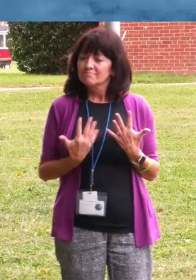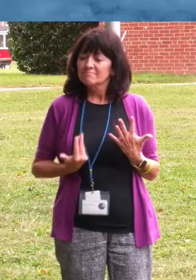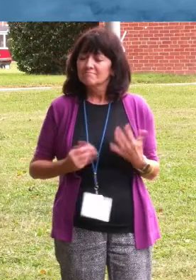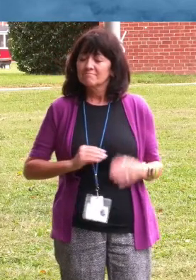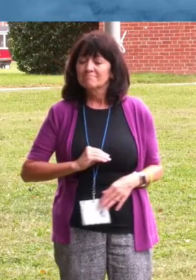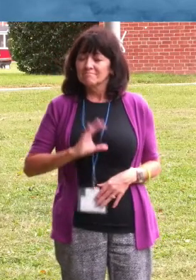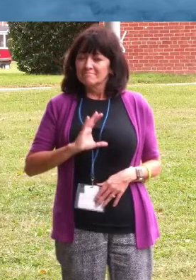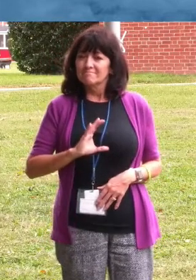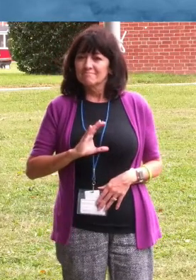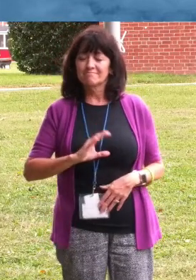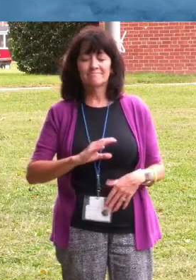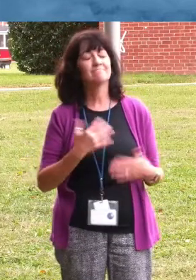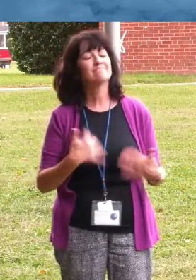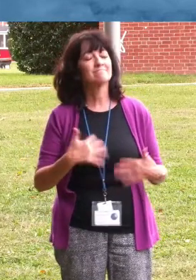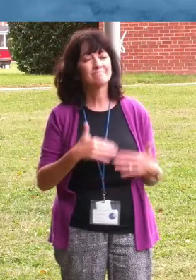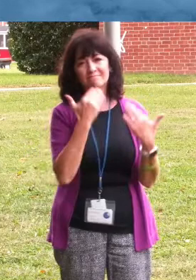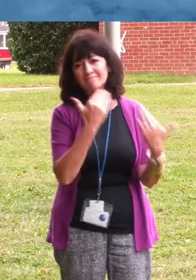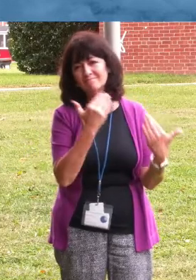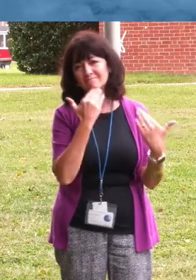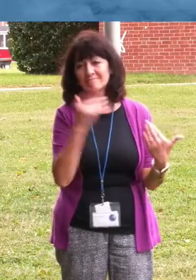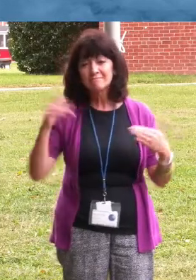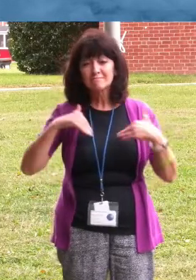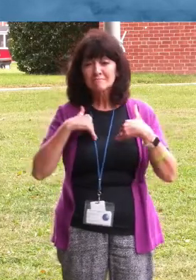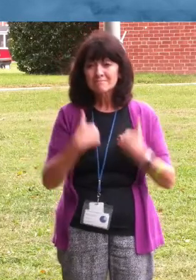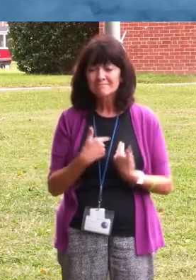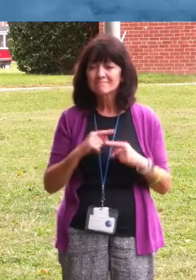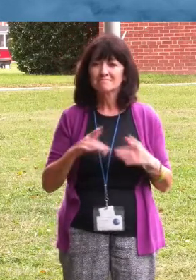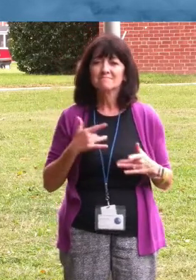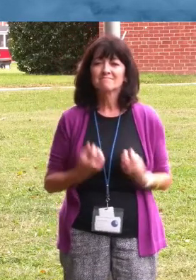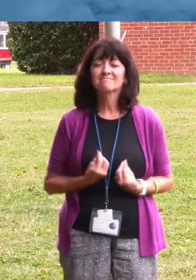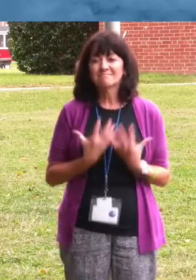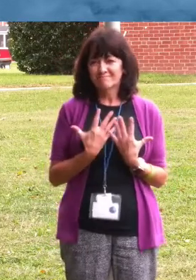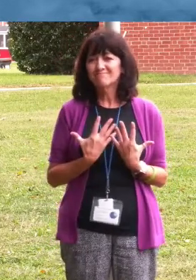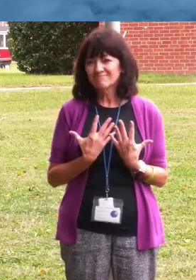to them. So thank you, gentlemen, so much for that.